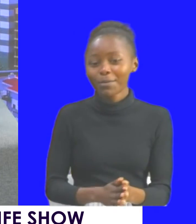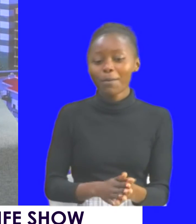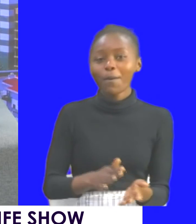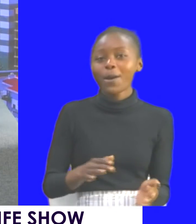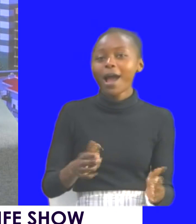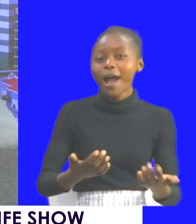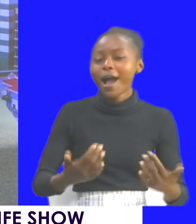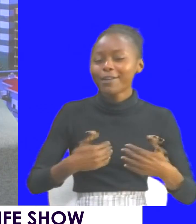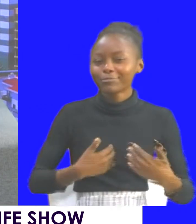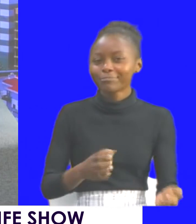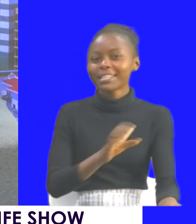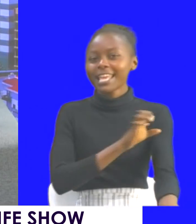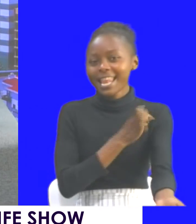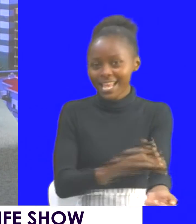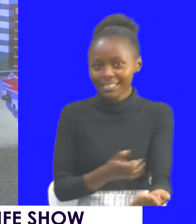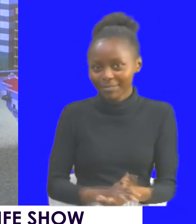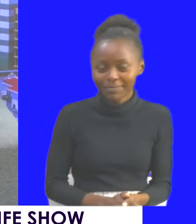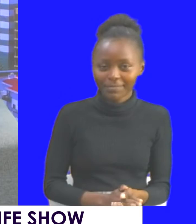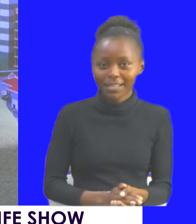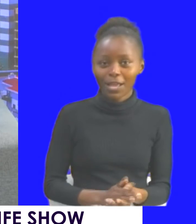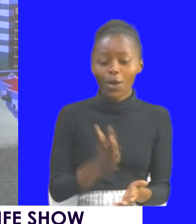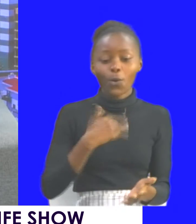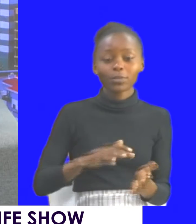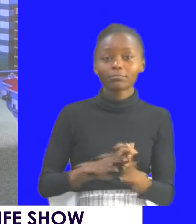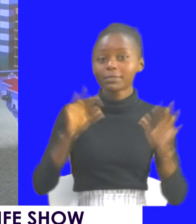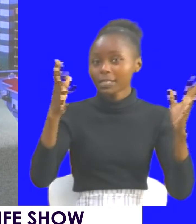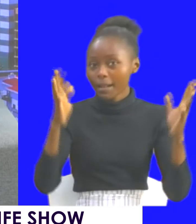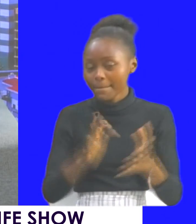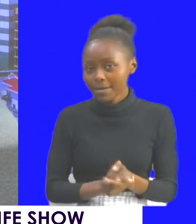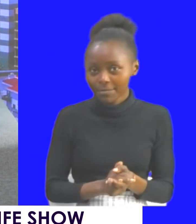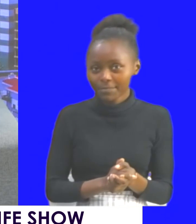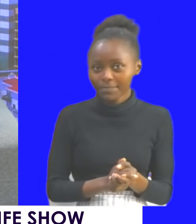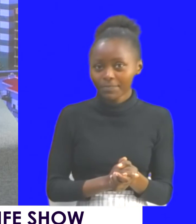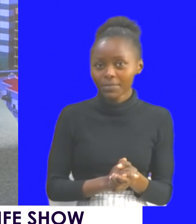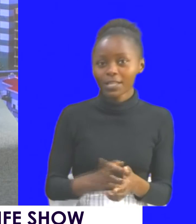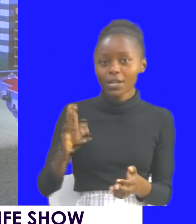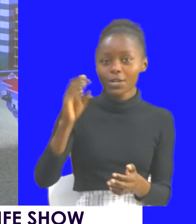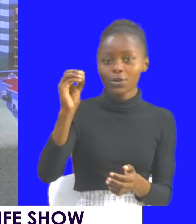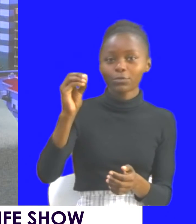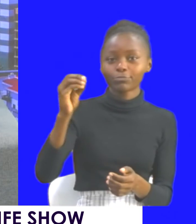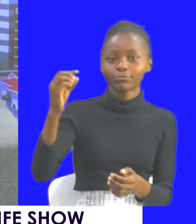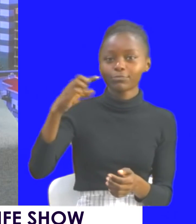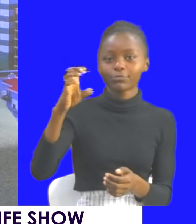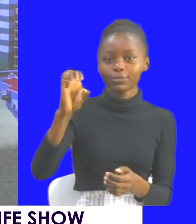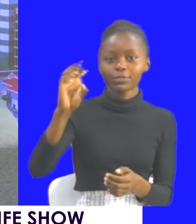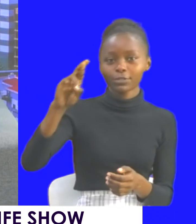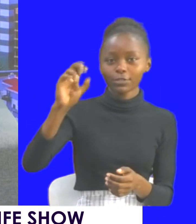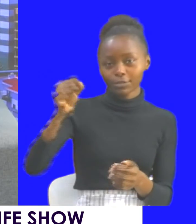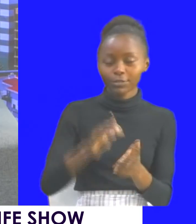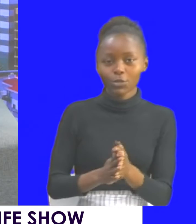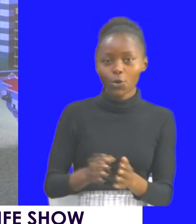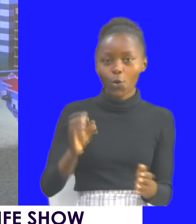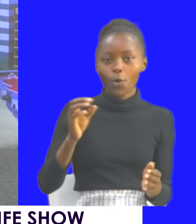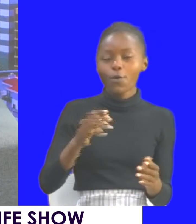with accolades and thanks and shout out. Rogers Ocheng from